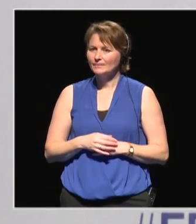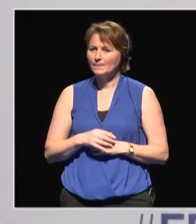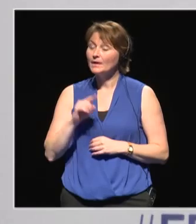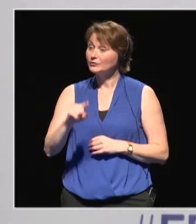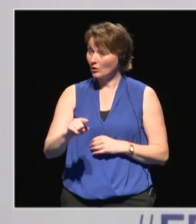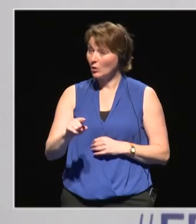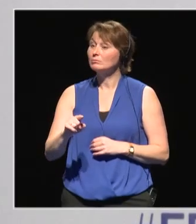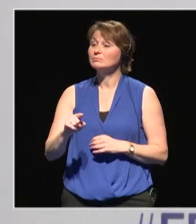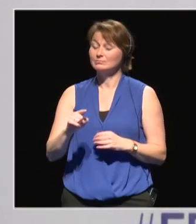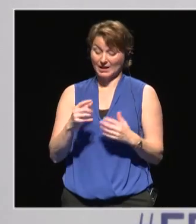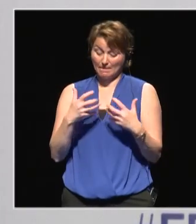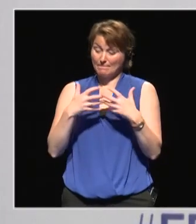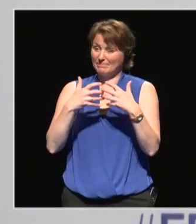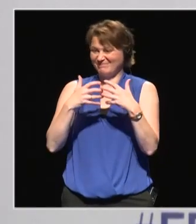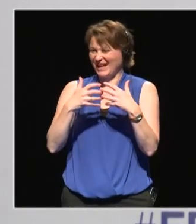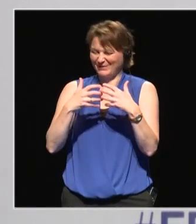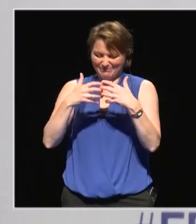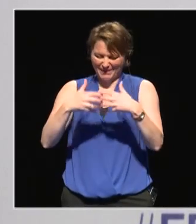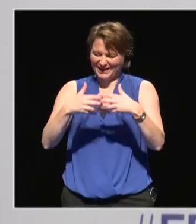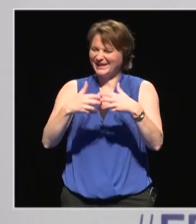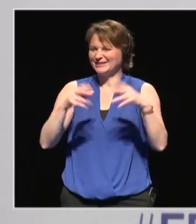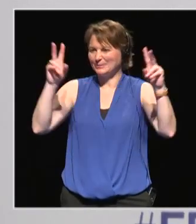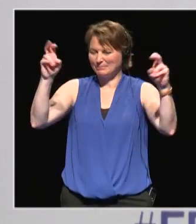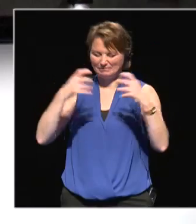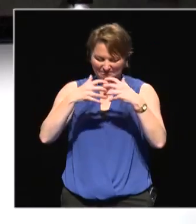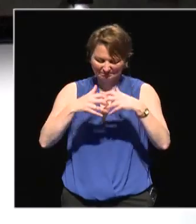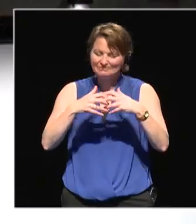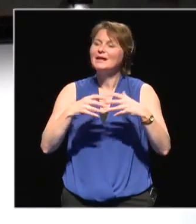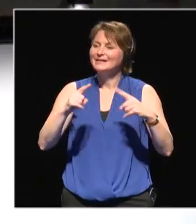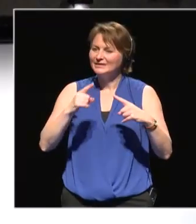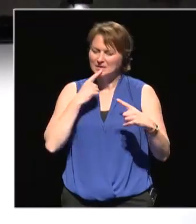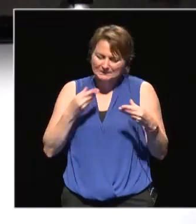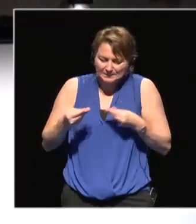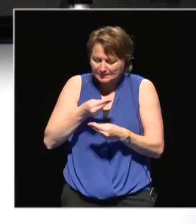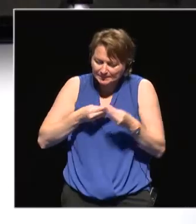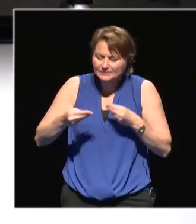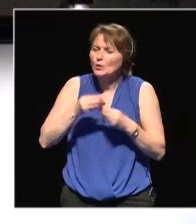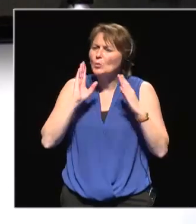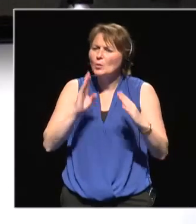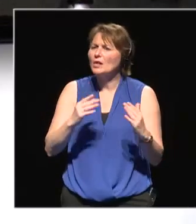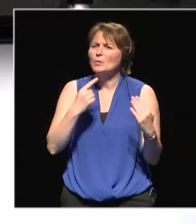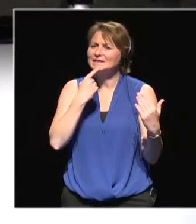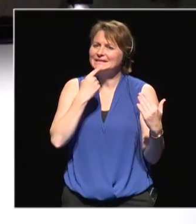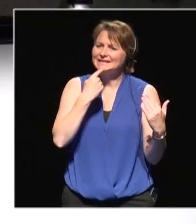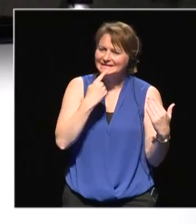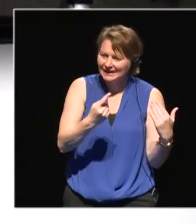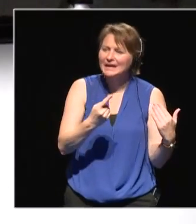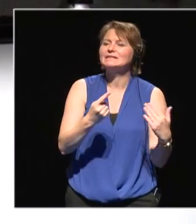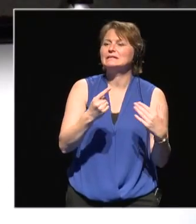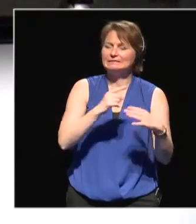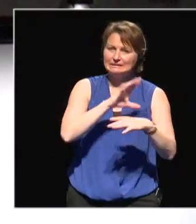those changes, those commitments to mitigation, are called intended nationally